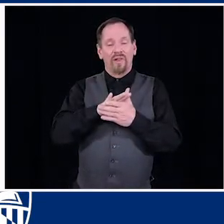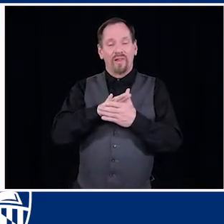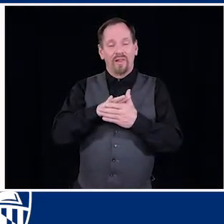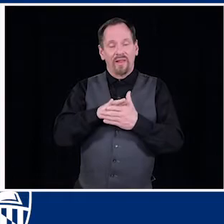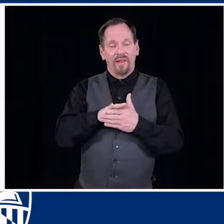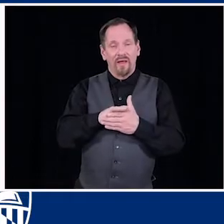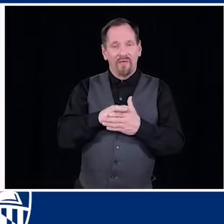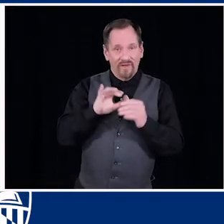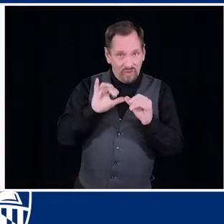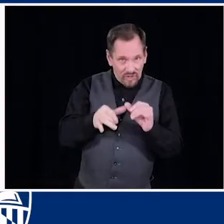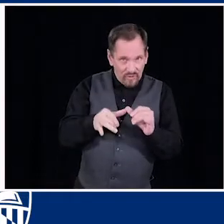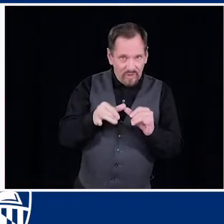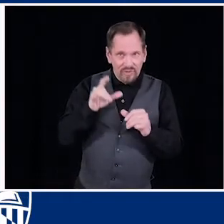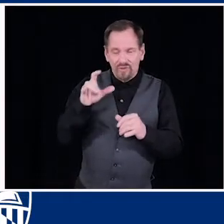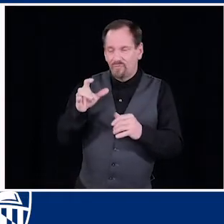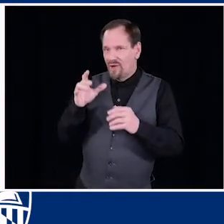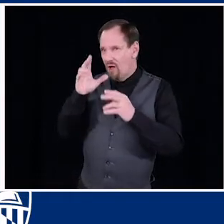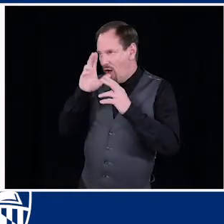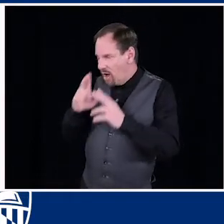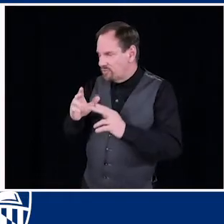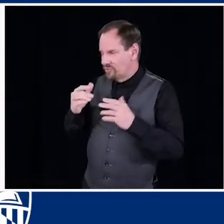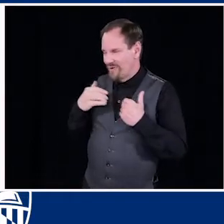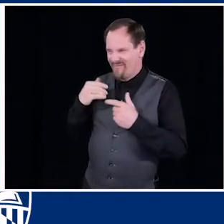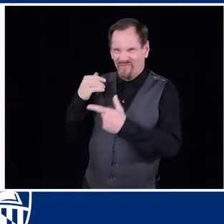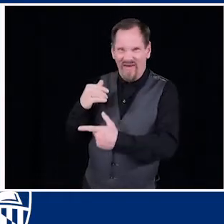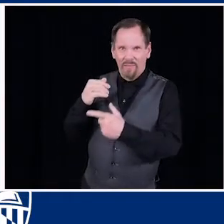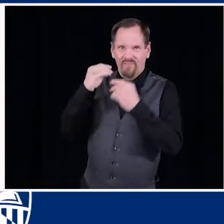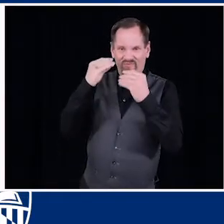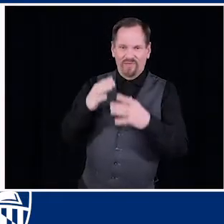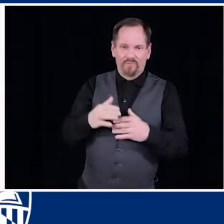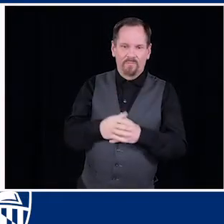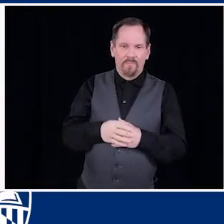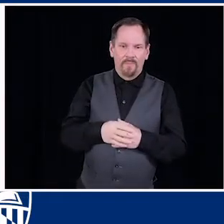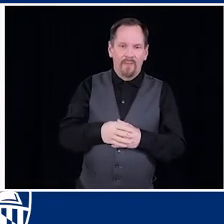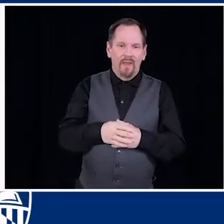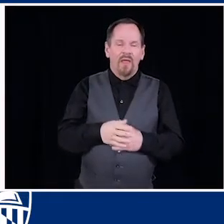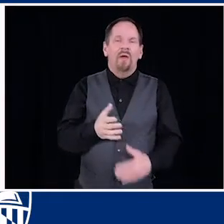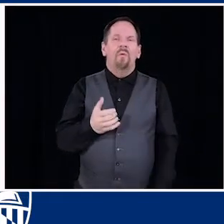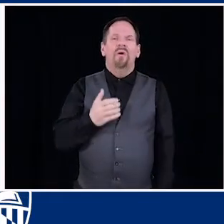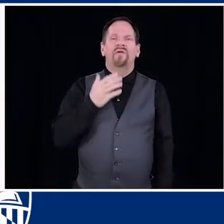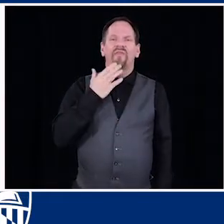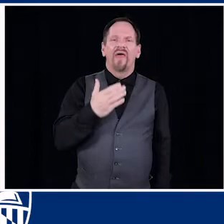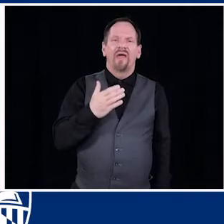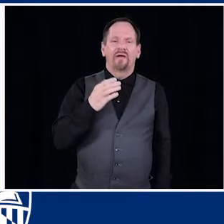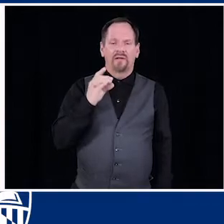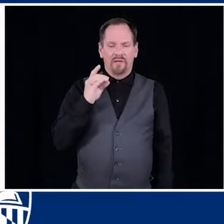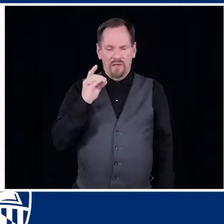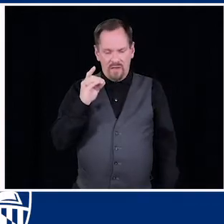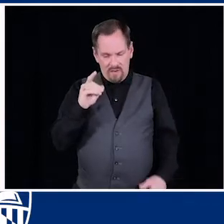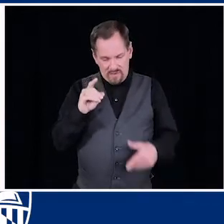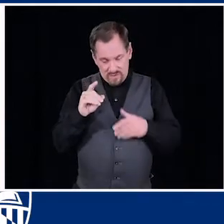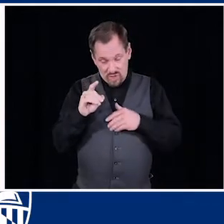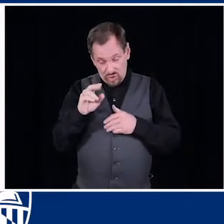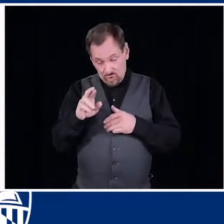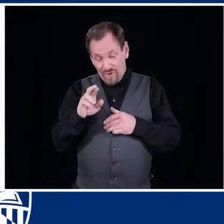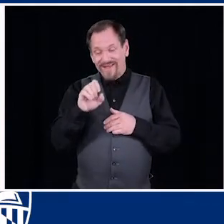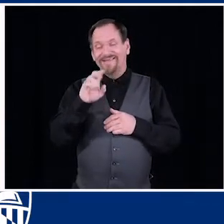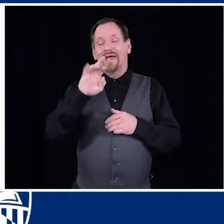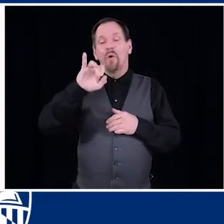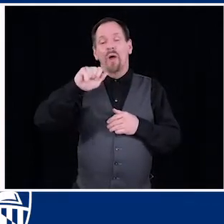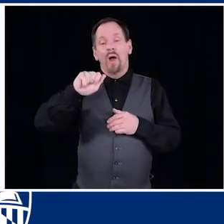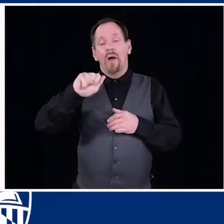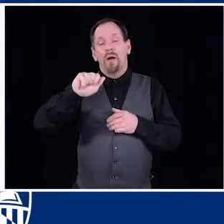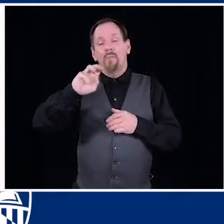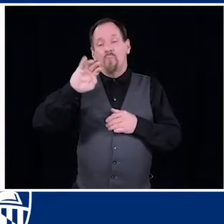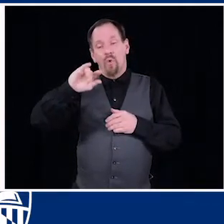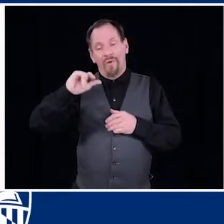feel privileged to hold him amongst their faculty. Thank you. I would like to thank Dr. Sarah Mooring, who was my professor for many of my classes